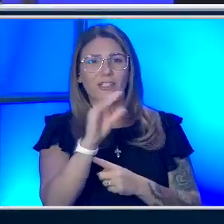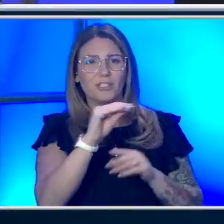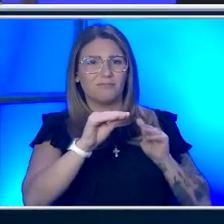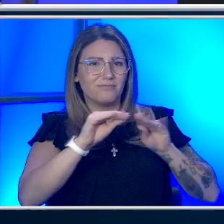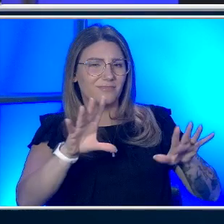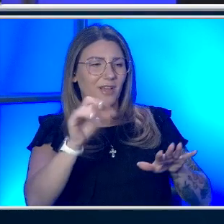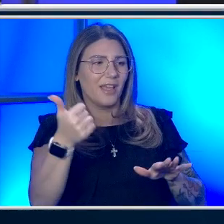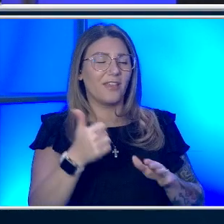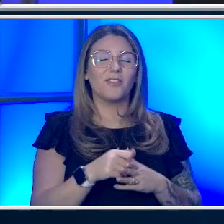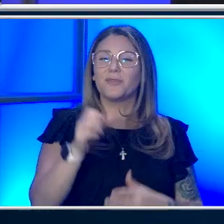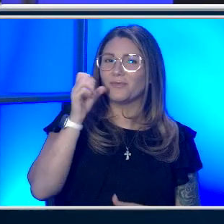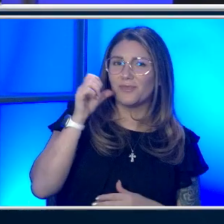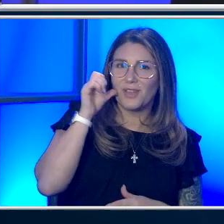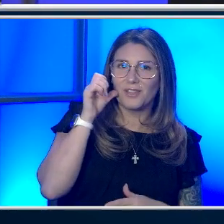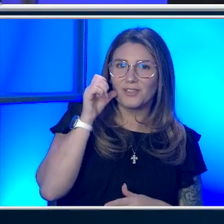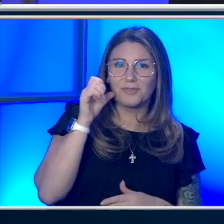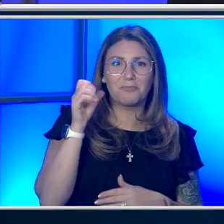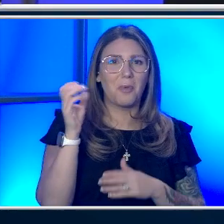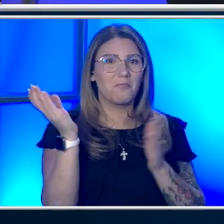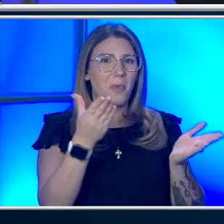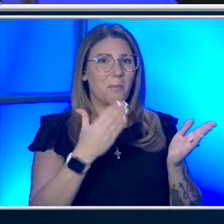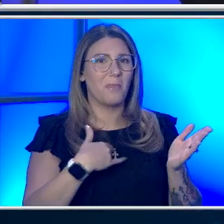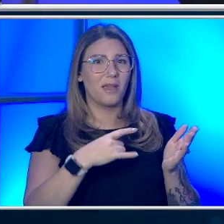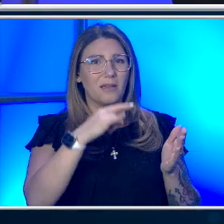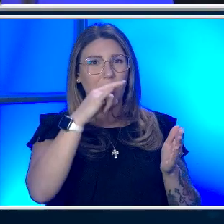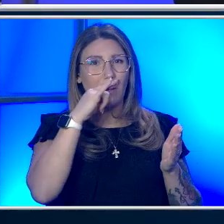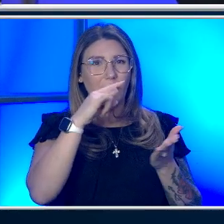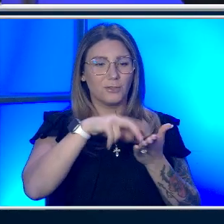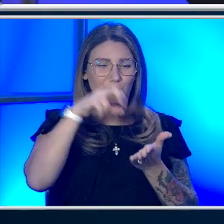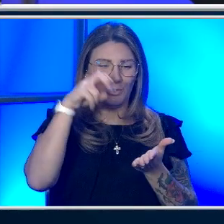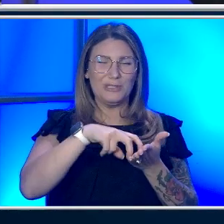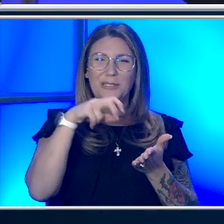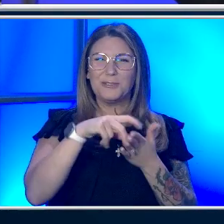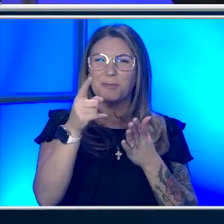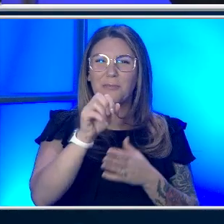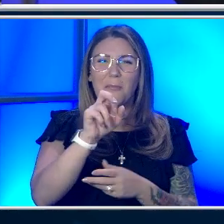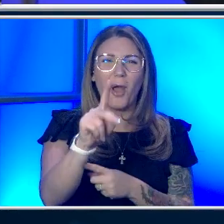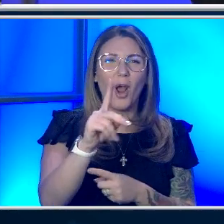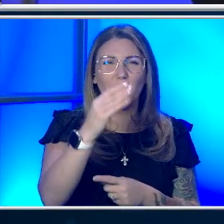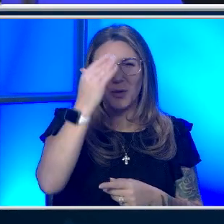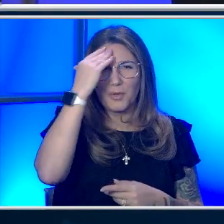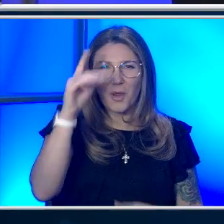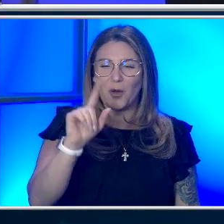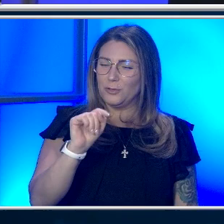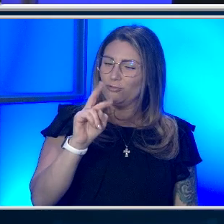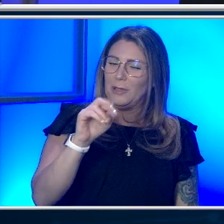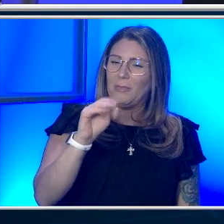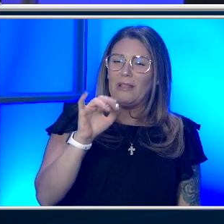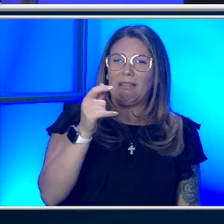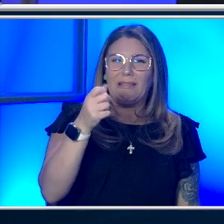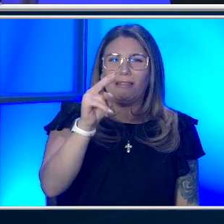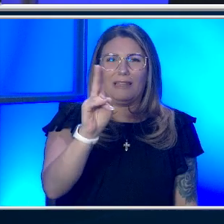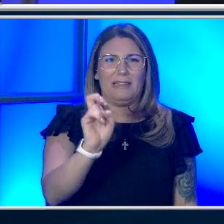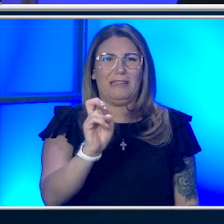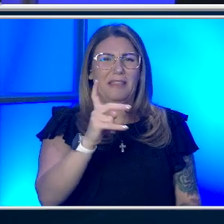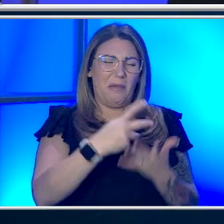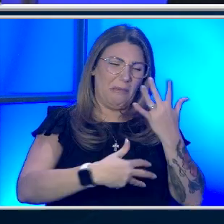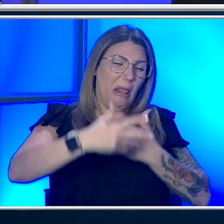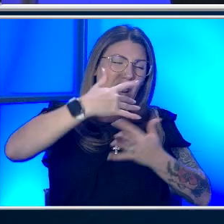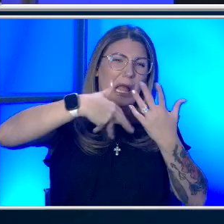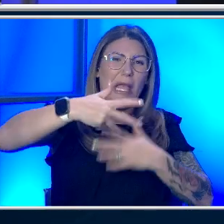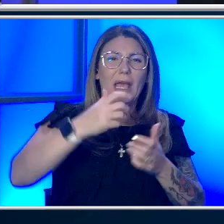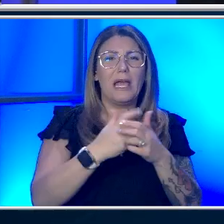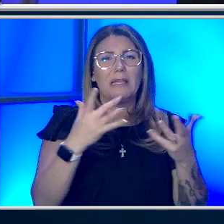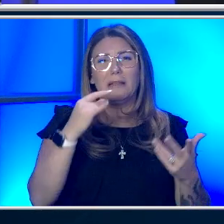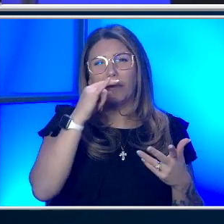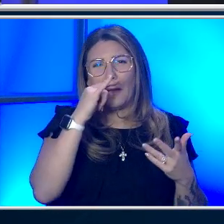kids to one of those like jump park trampoline indoor where they were mixing and mingling with all sorts of kids. I said, wash your hands, don't put